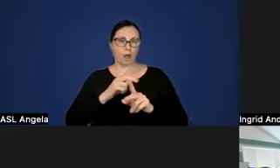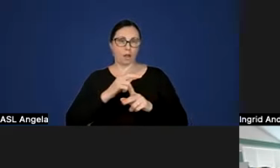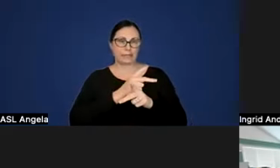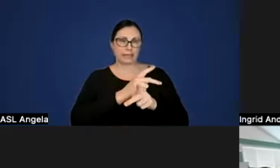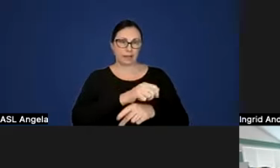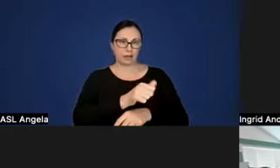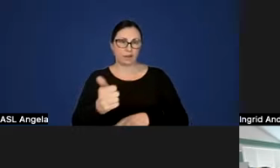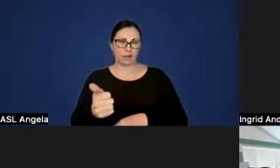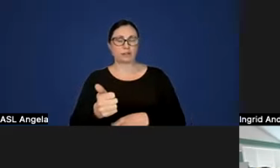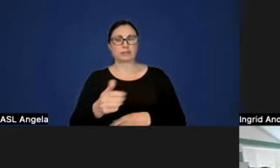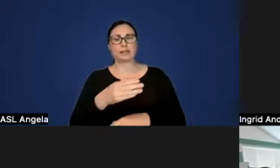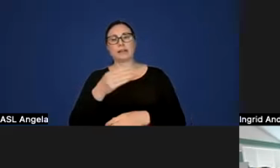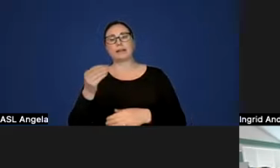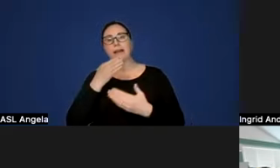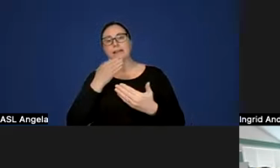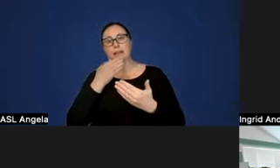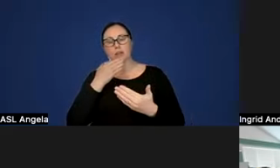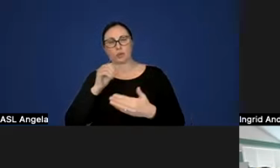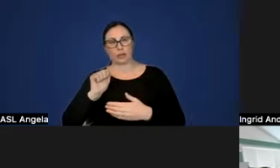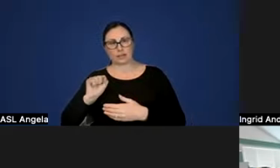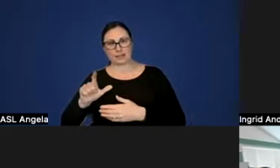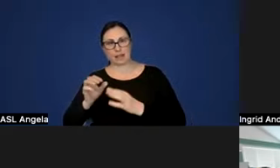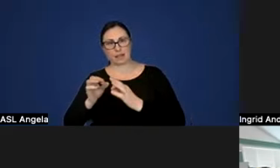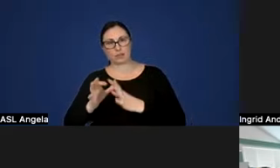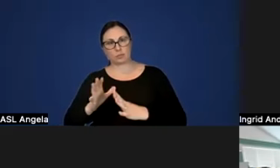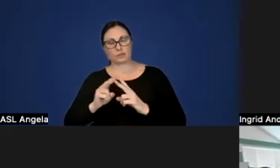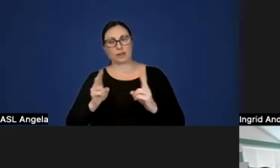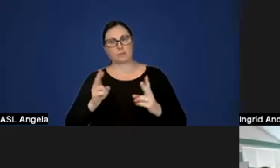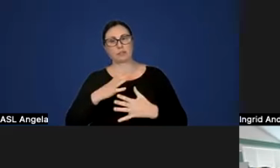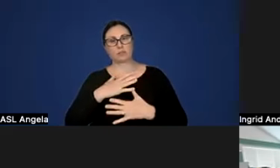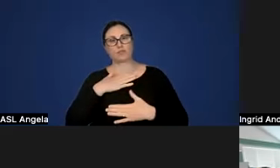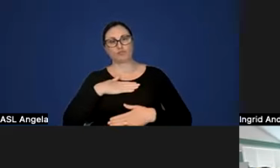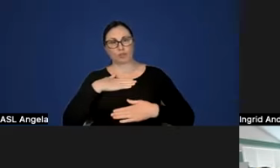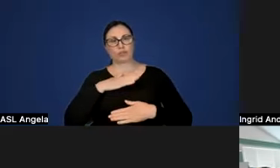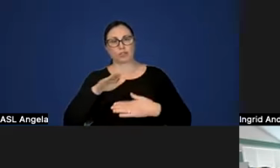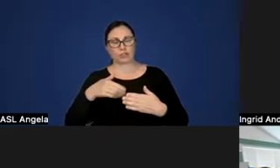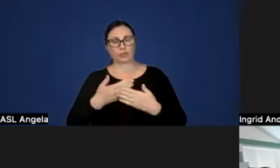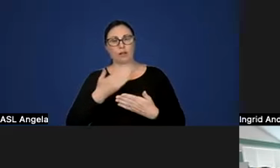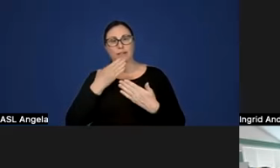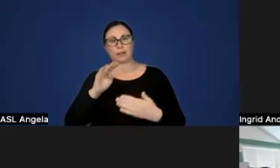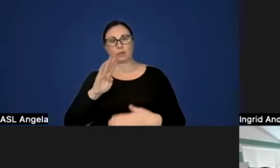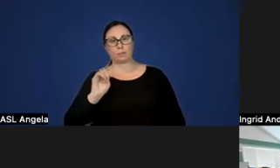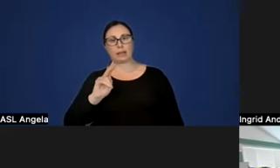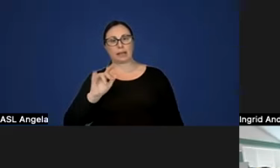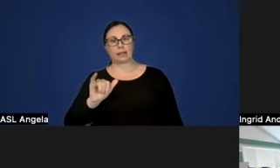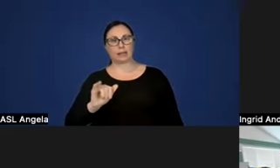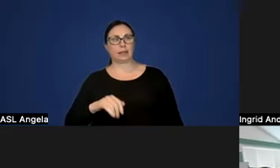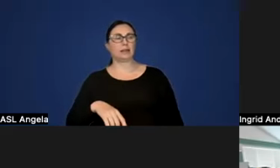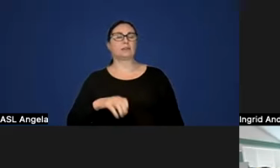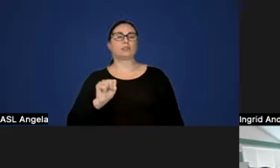to our ASL interpreters. We very much appreciate you all. Thank you, Becky, Shayla, Ingrid,